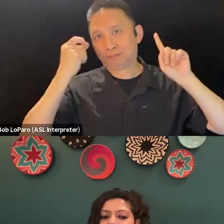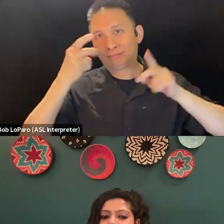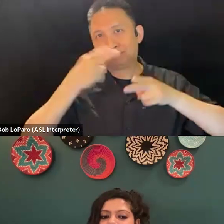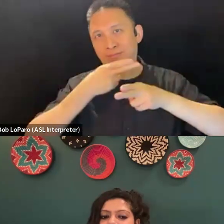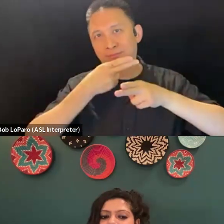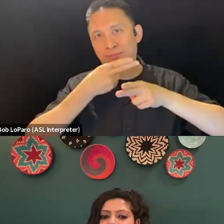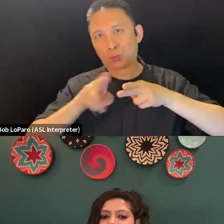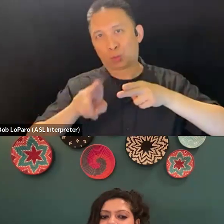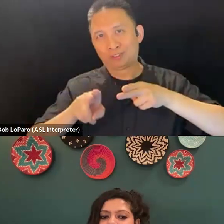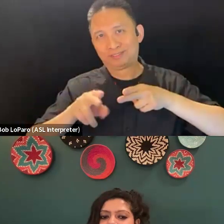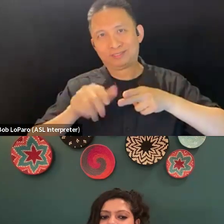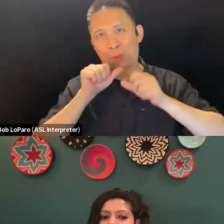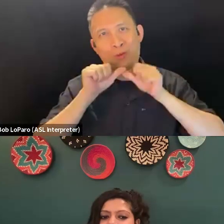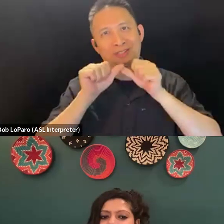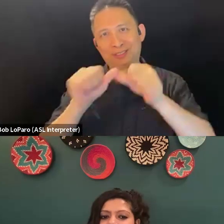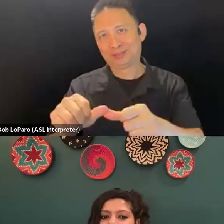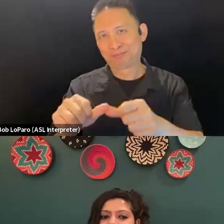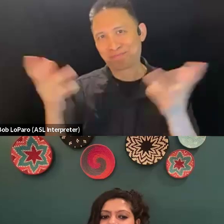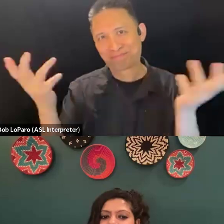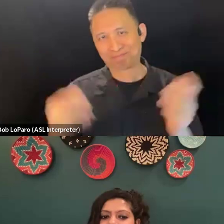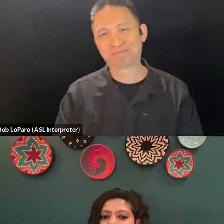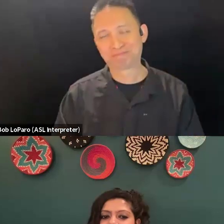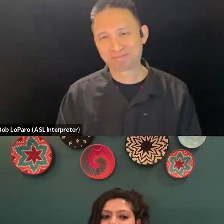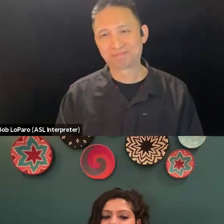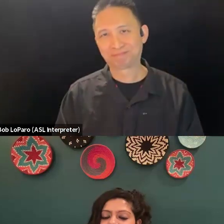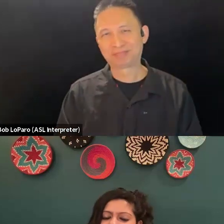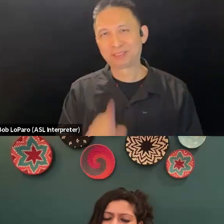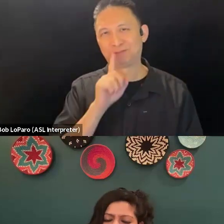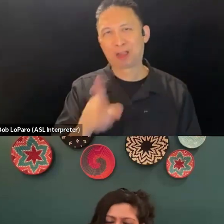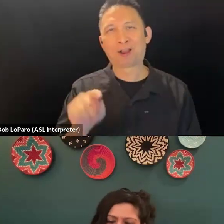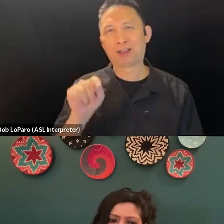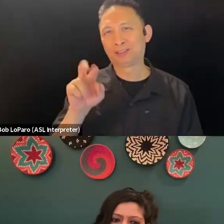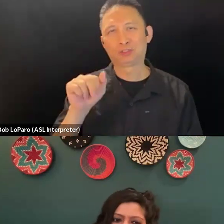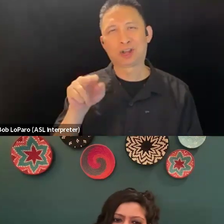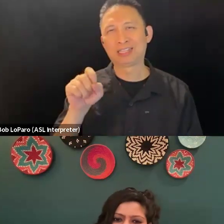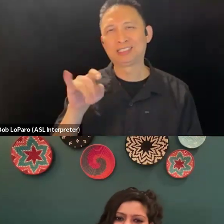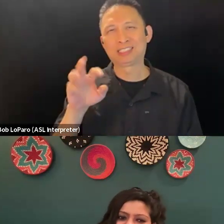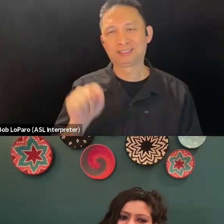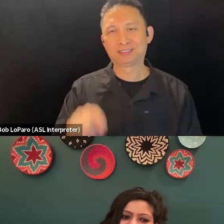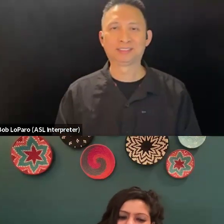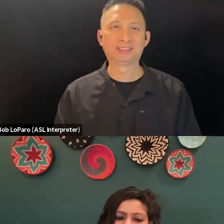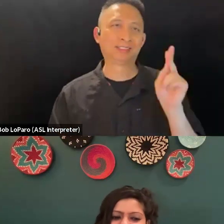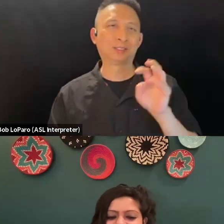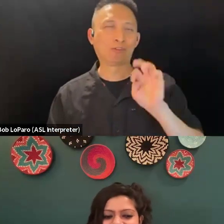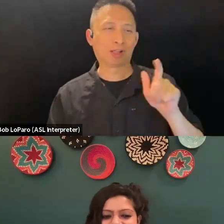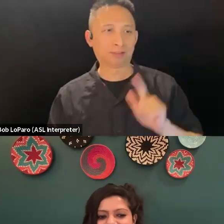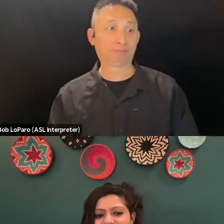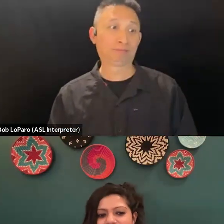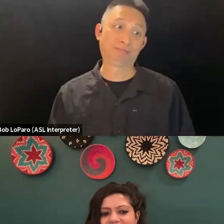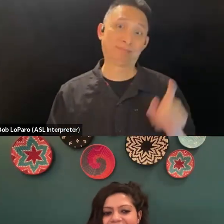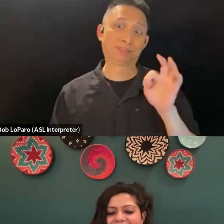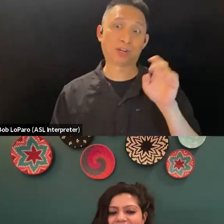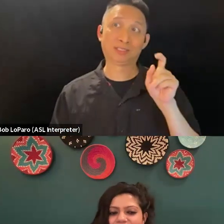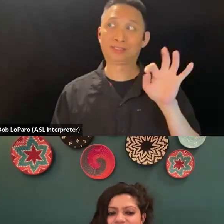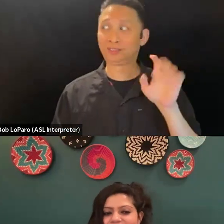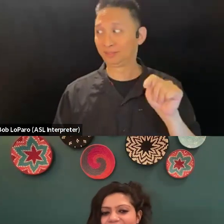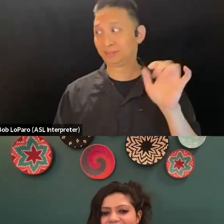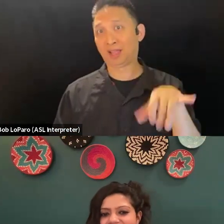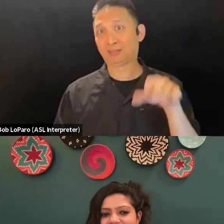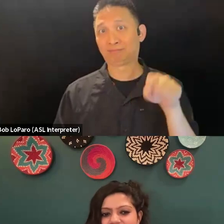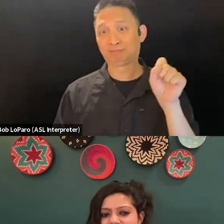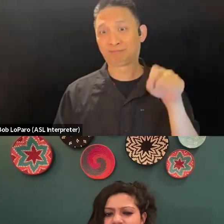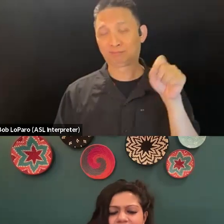the director to remember that this is the film that they're making. But at some point you will start hearing people and it becomes this little echo chamber